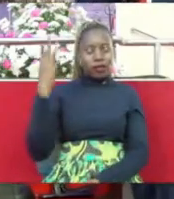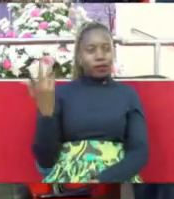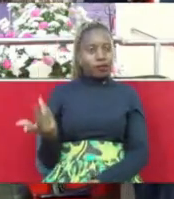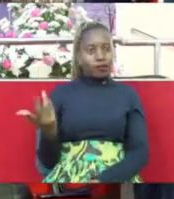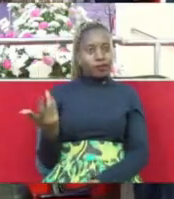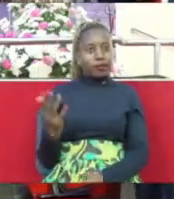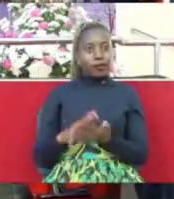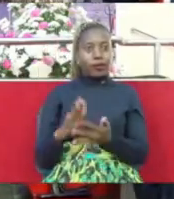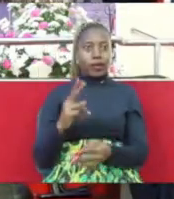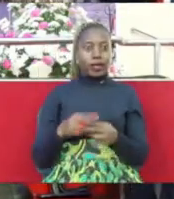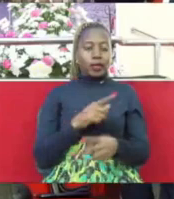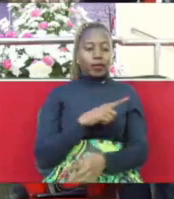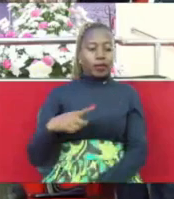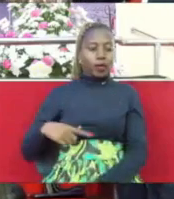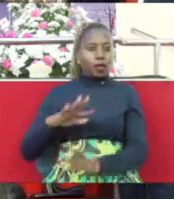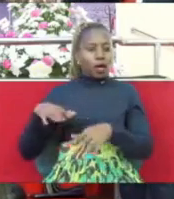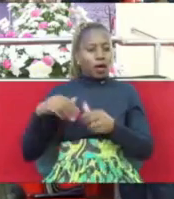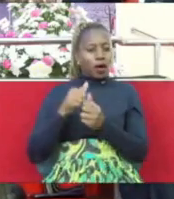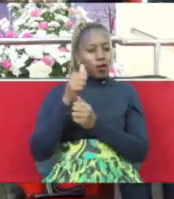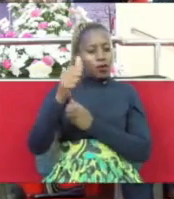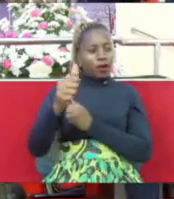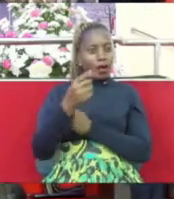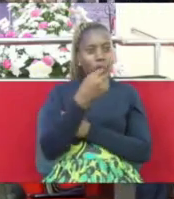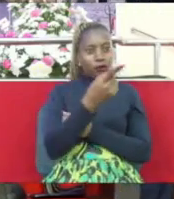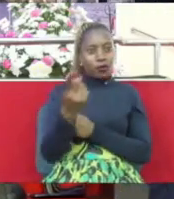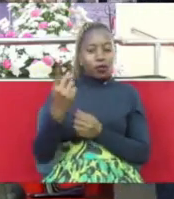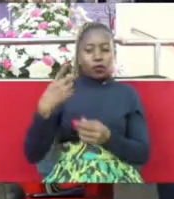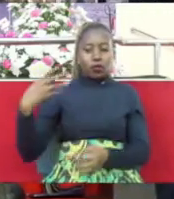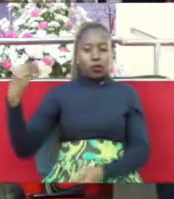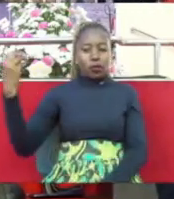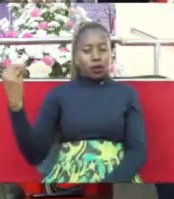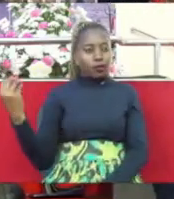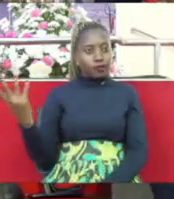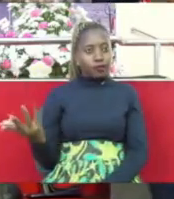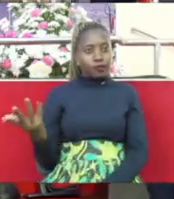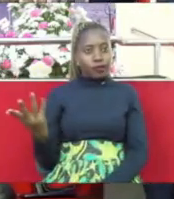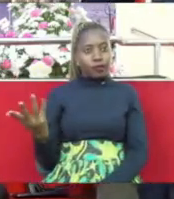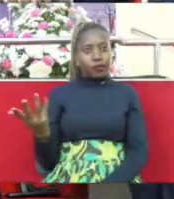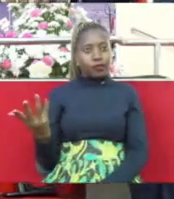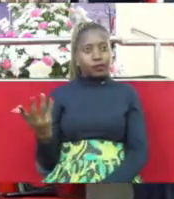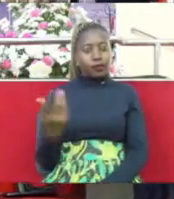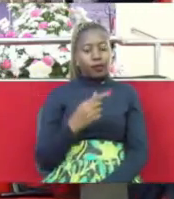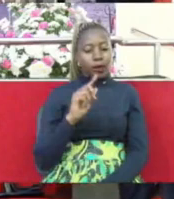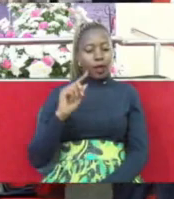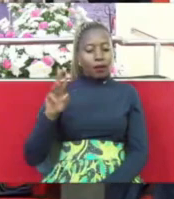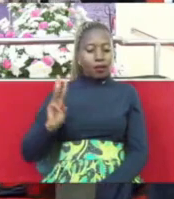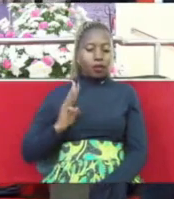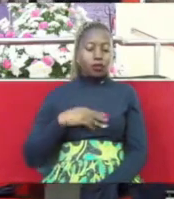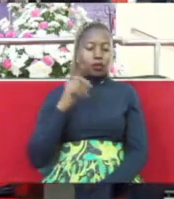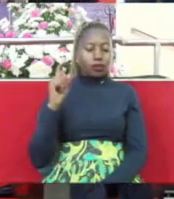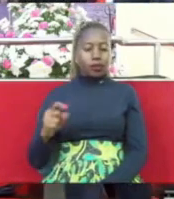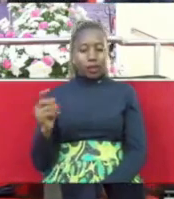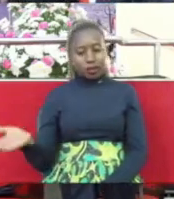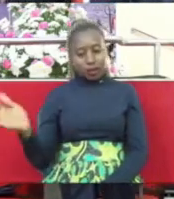Lord. Bwana asifiwe. How far have we gone? Ubali gani tumeenenda? How far have we gone? Ubali gani tumeenenda? We must make a comeback. Sharti